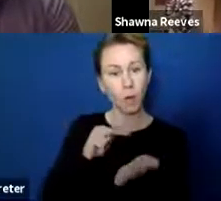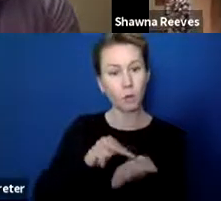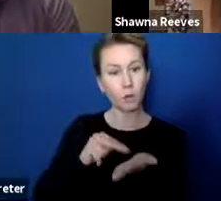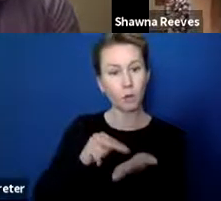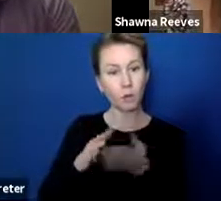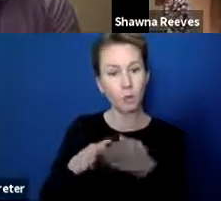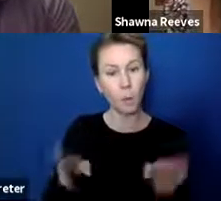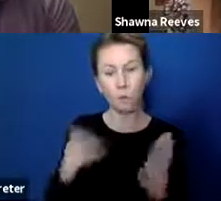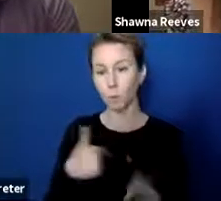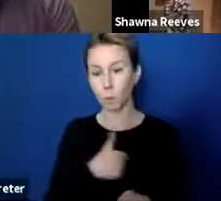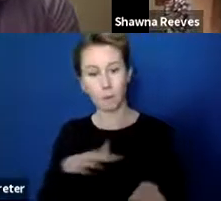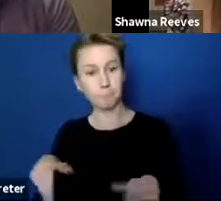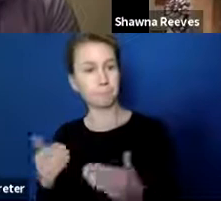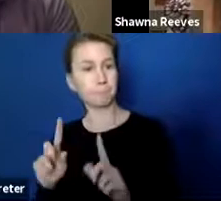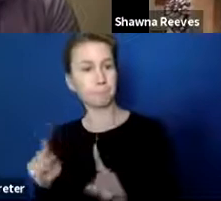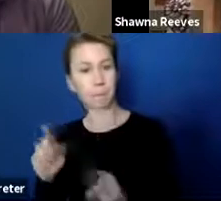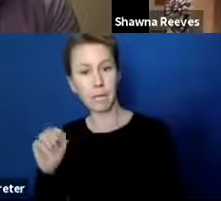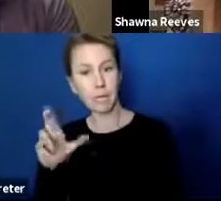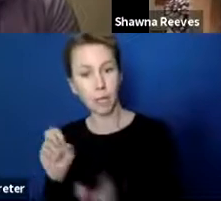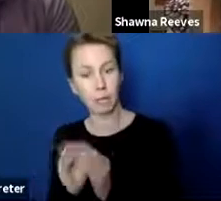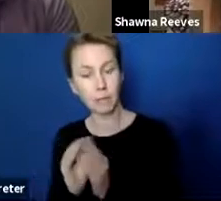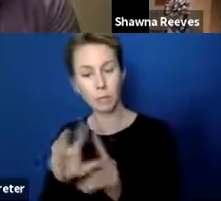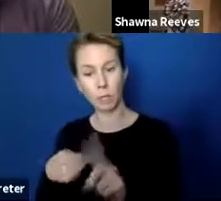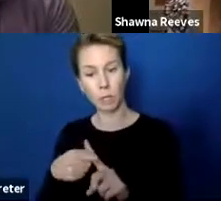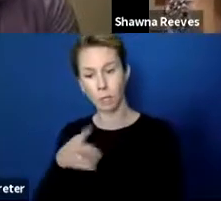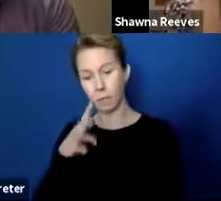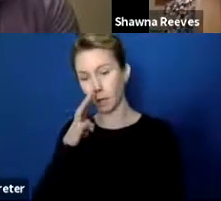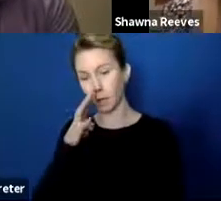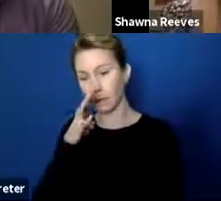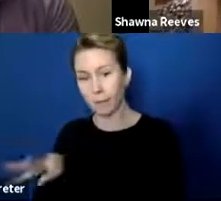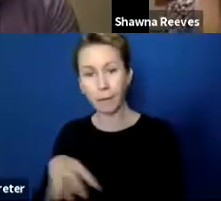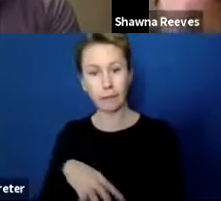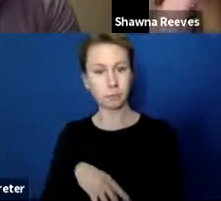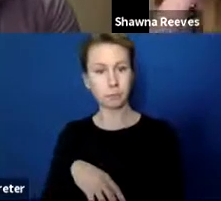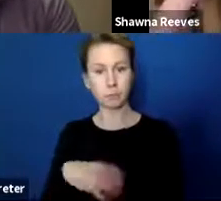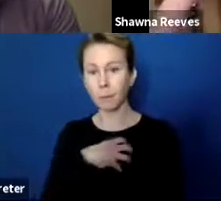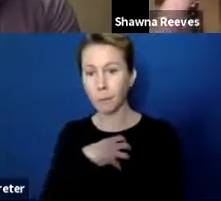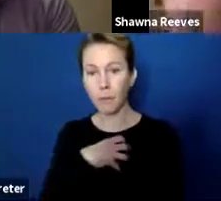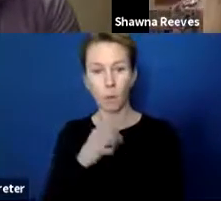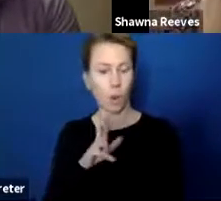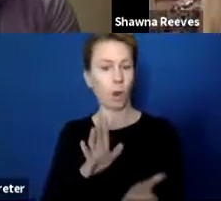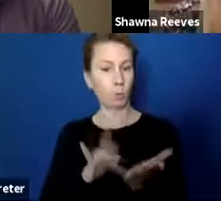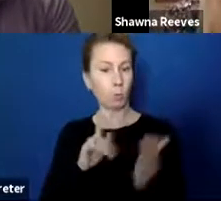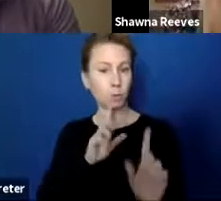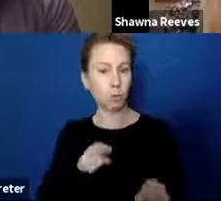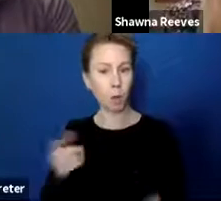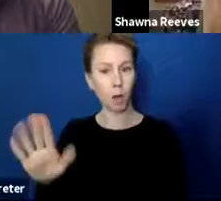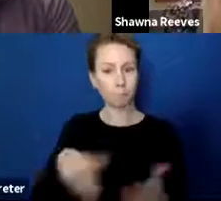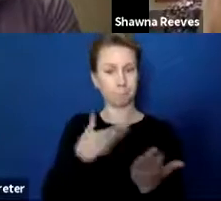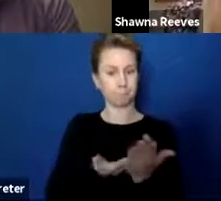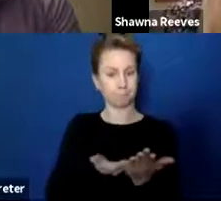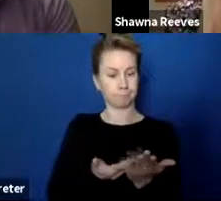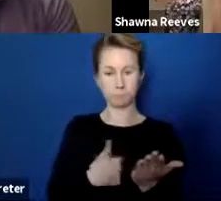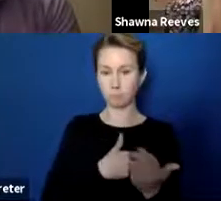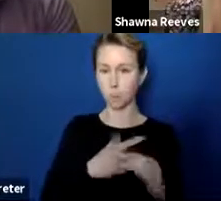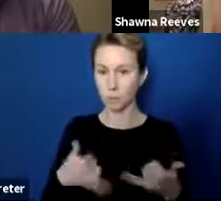Tamari, can I just add that we heard from our state ombudsman recently that between February and April, there's been a 40% reduction of